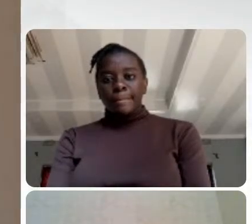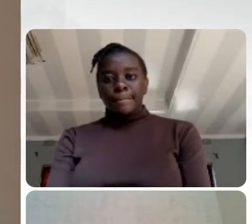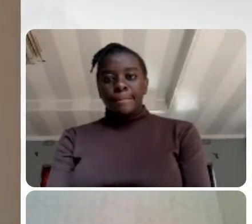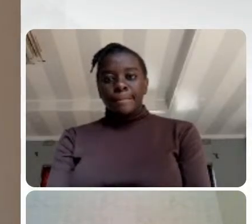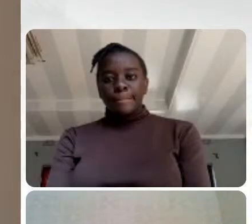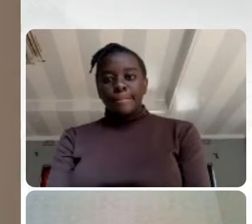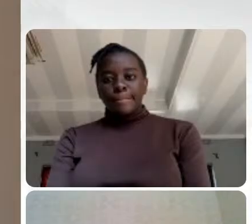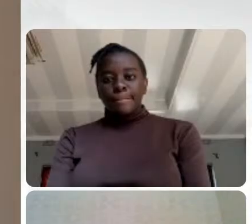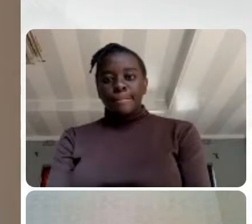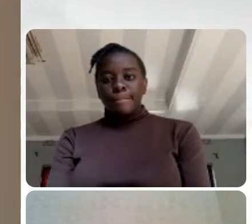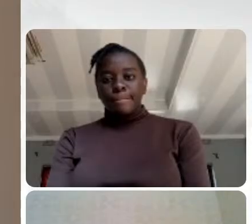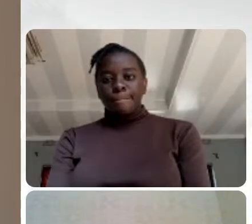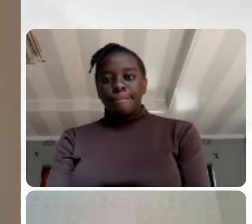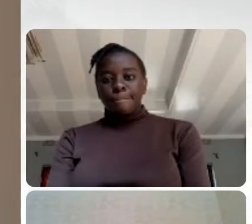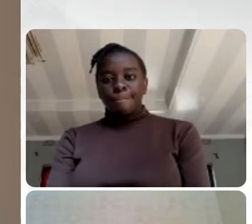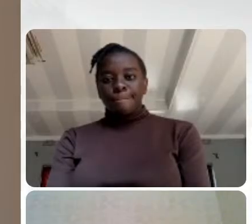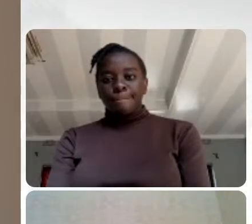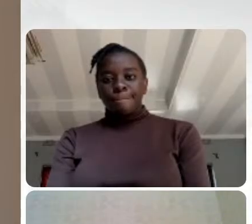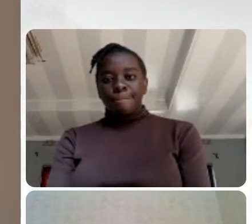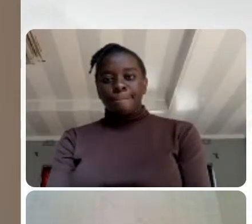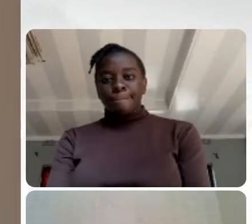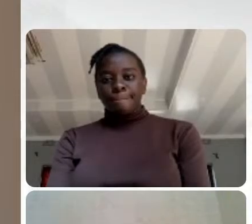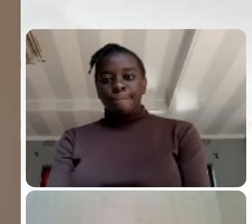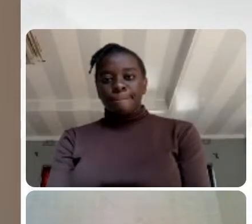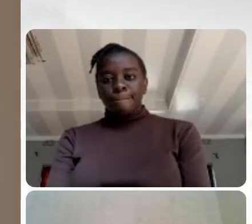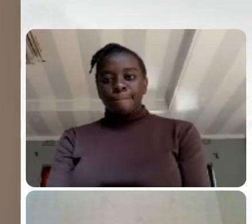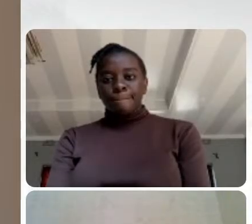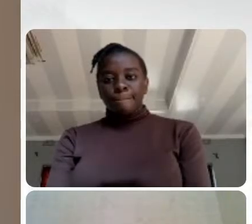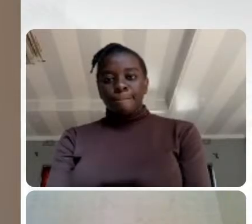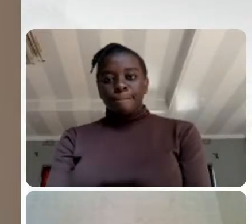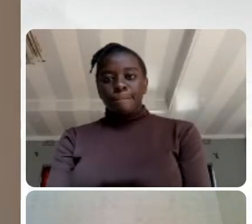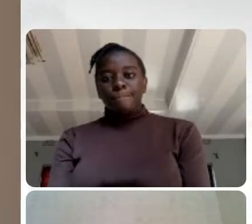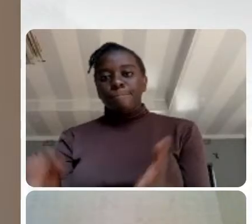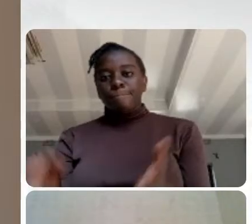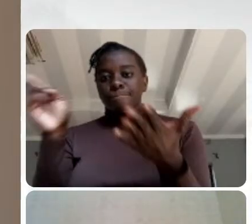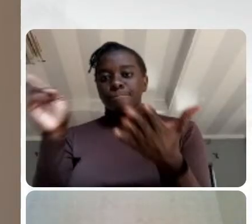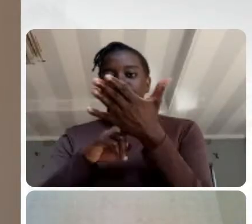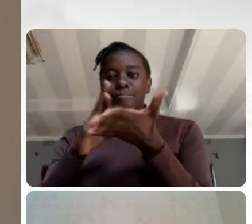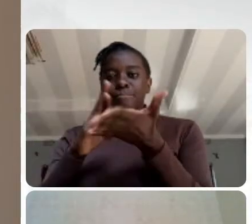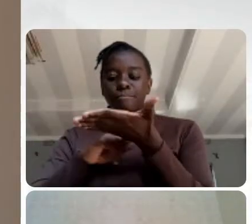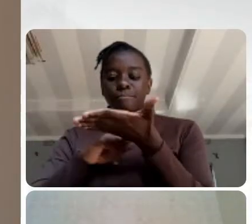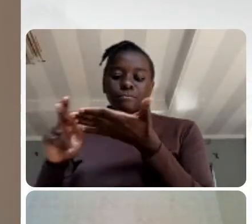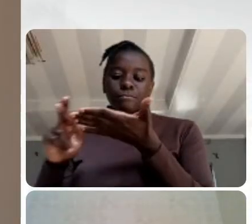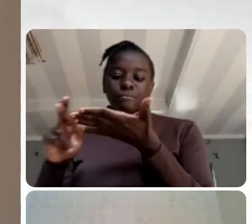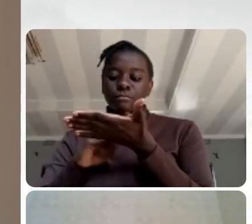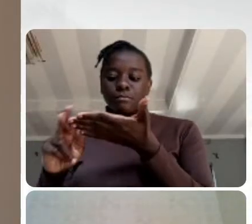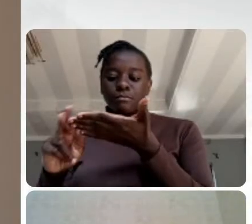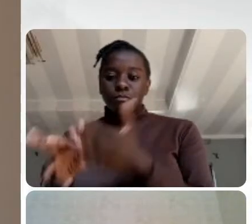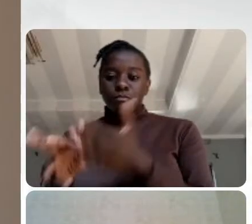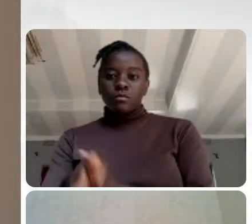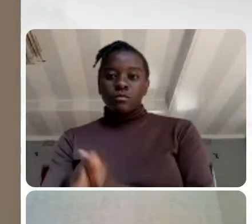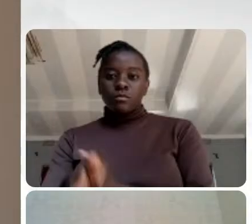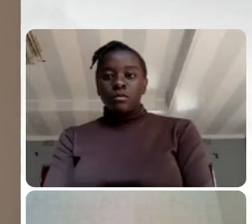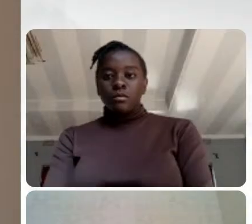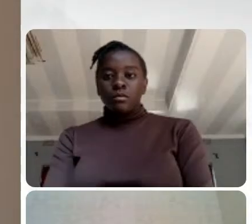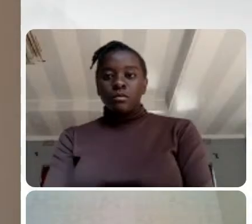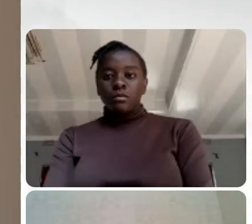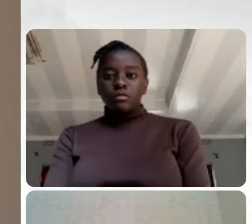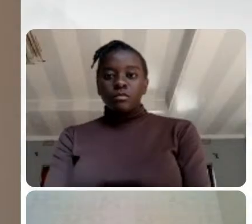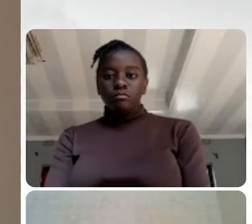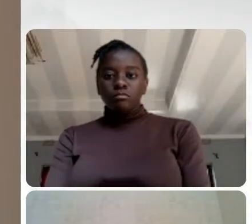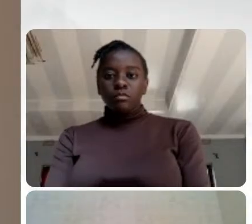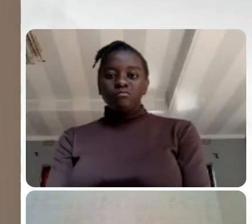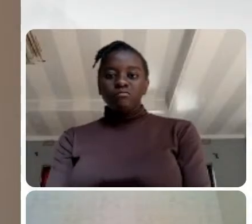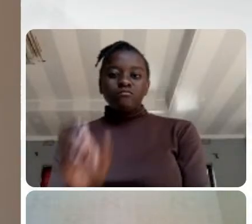okay, so let me read this correctly. This is a message from 𝗙𝗂𝗧𝗂𝗧, and 𝗙𝗂𝗧𝗂𝗧 has about two or